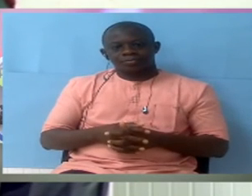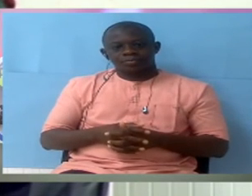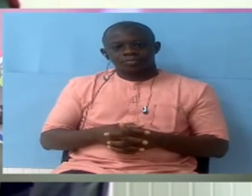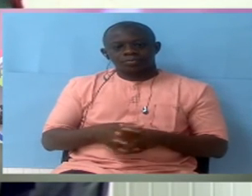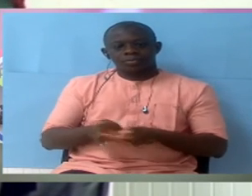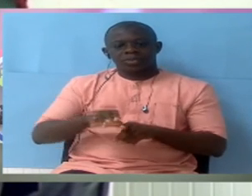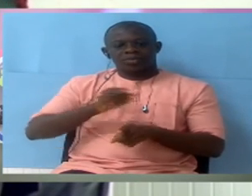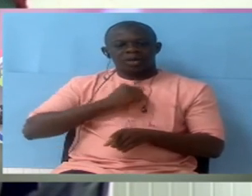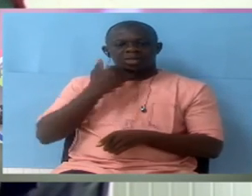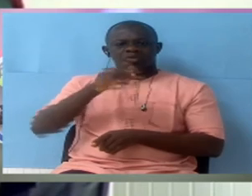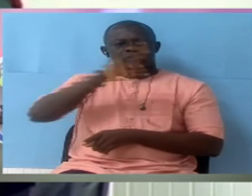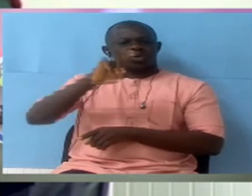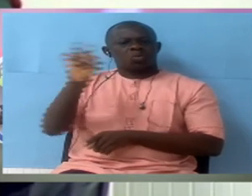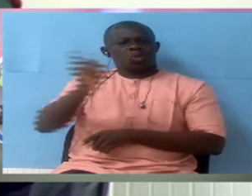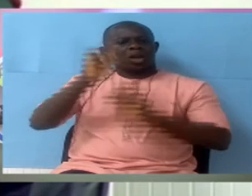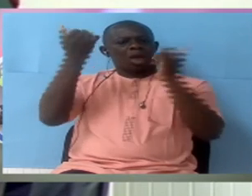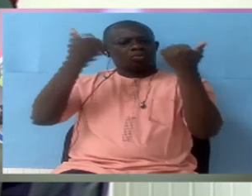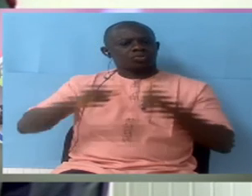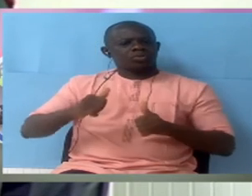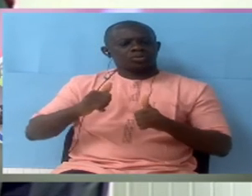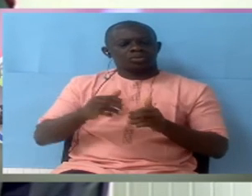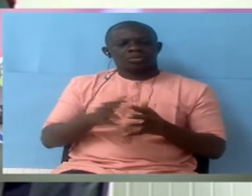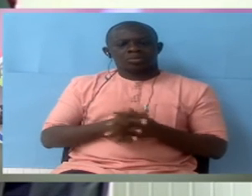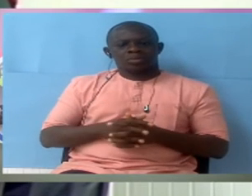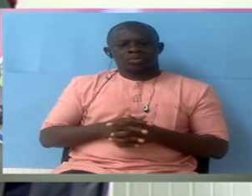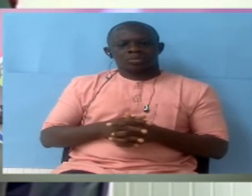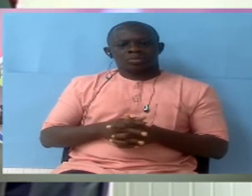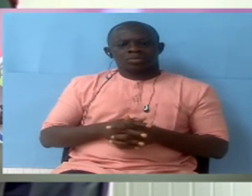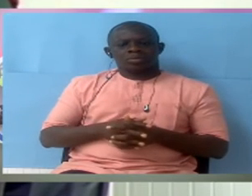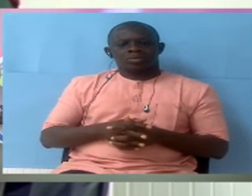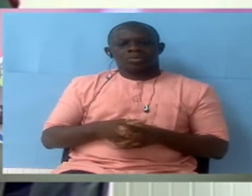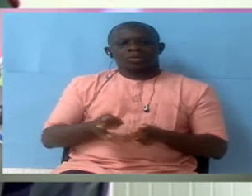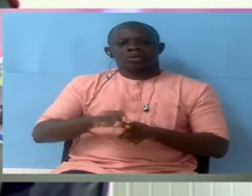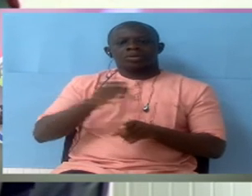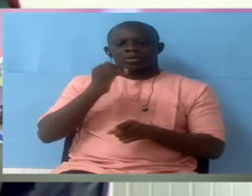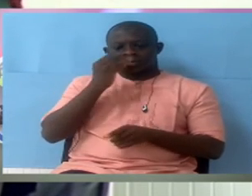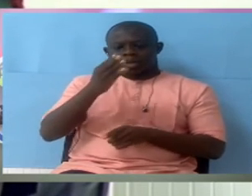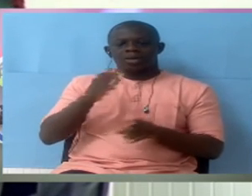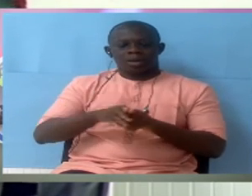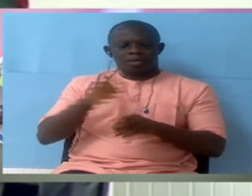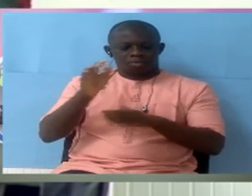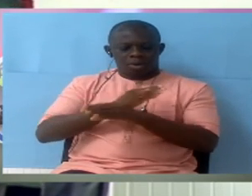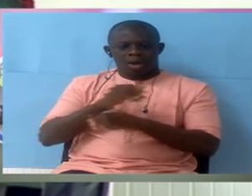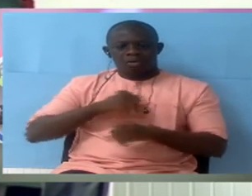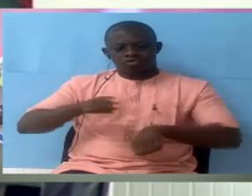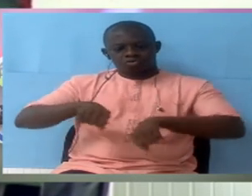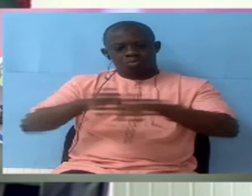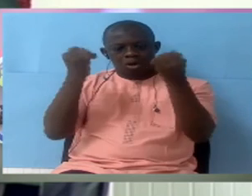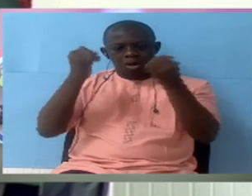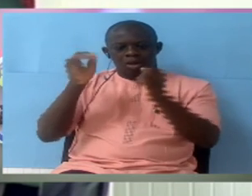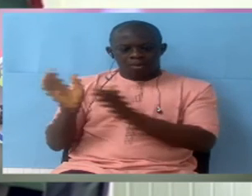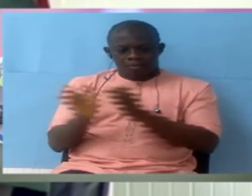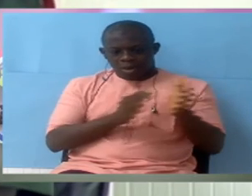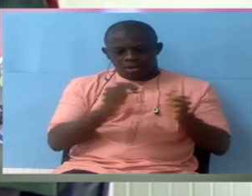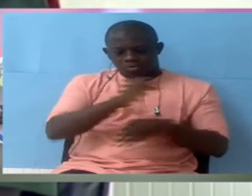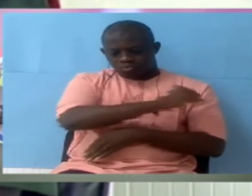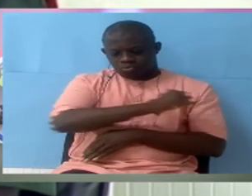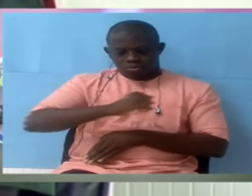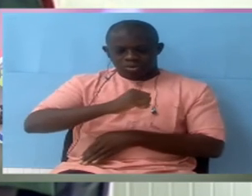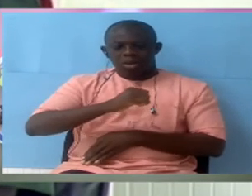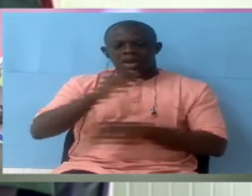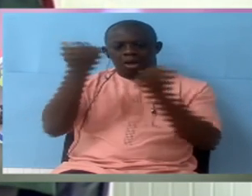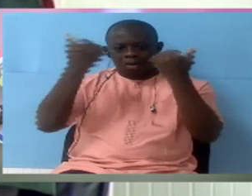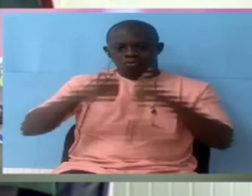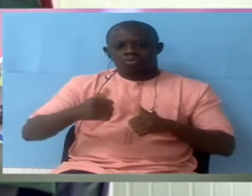what is going on? Lana hew hana. He said there was a foil coup. Mune ma dafa am ben coup d'état bu manki bu hewon. So